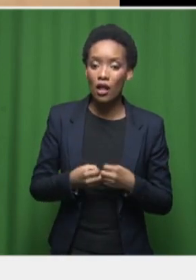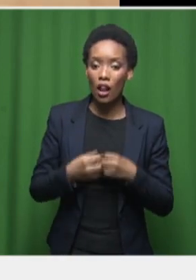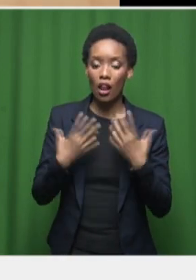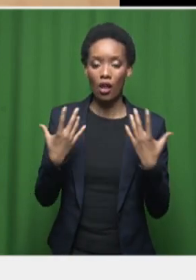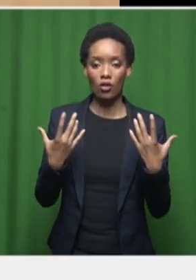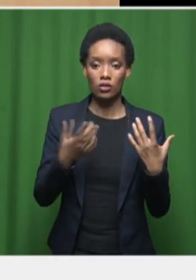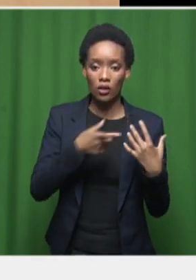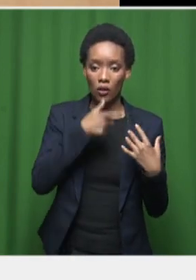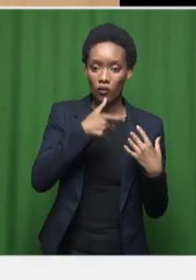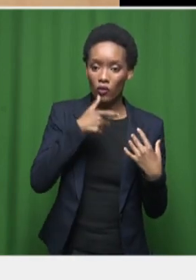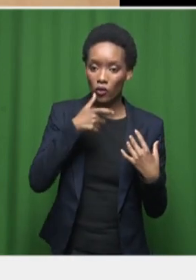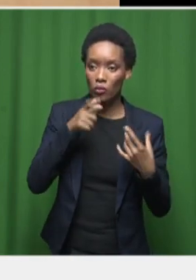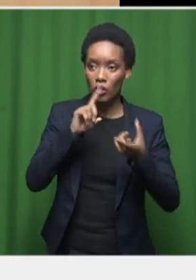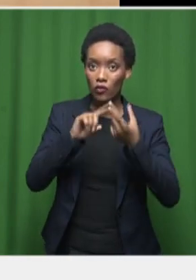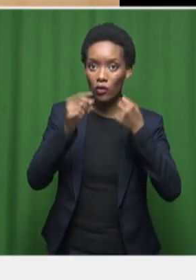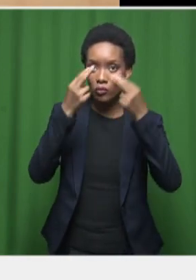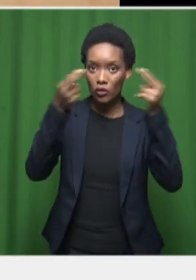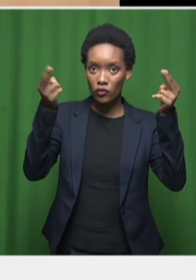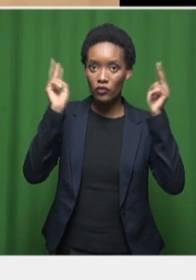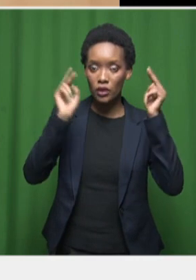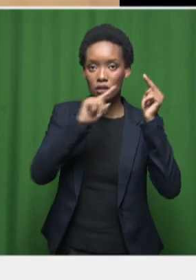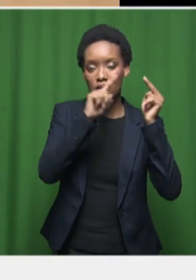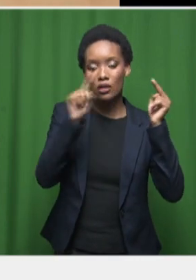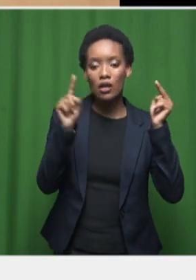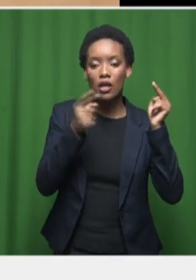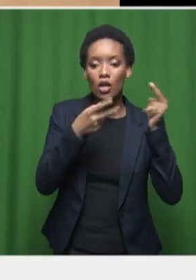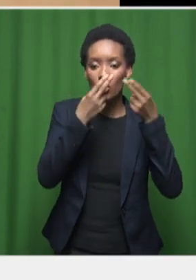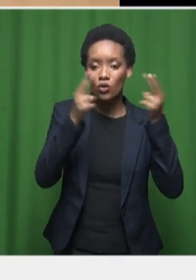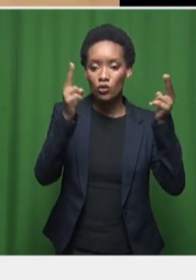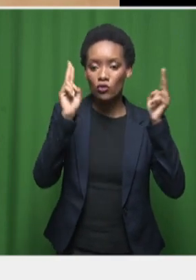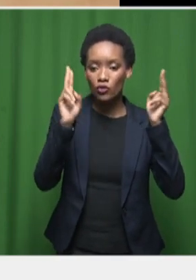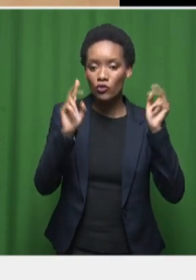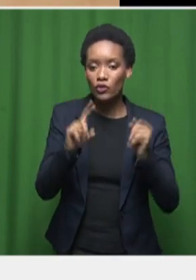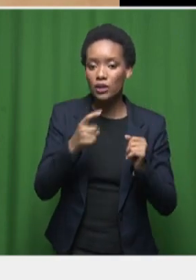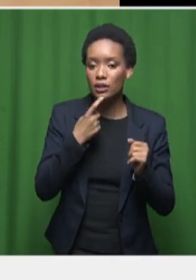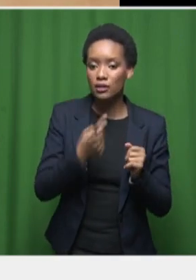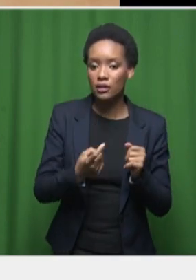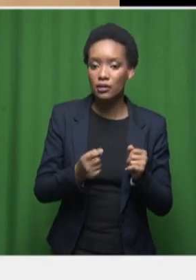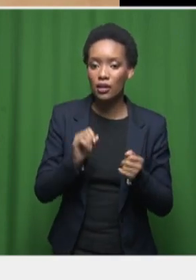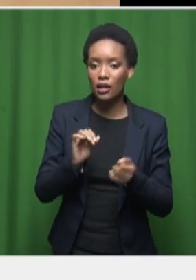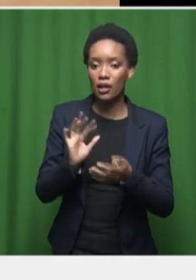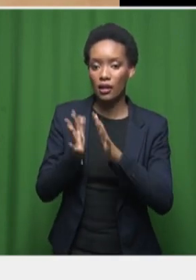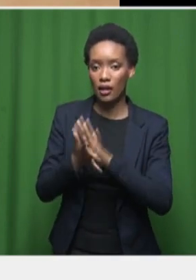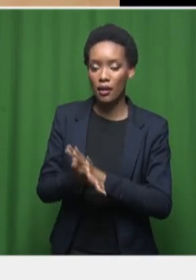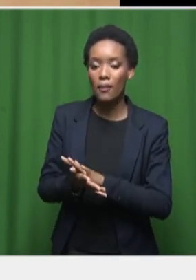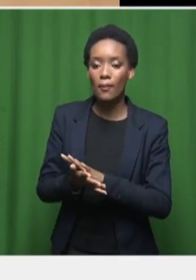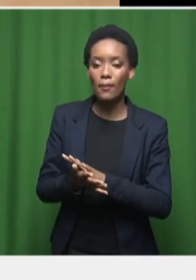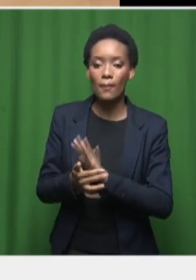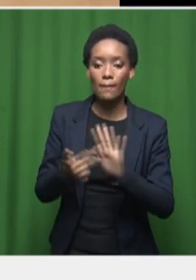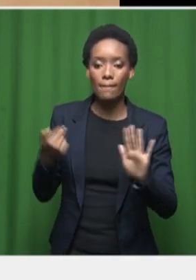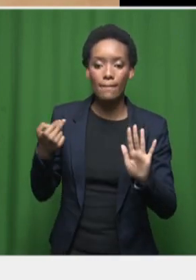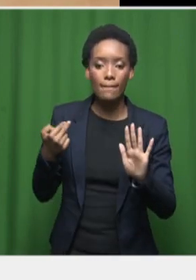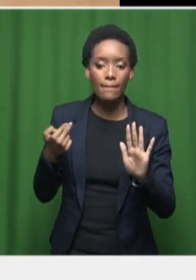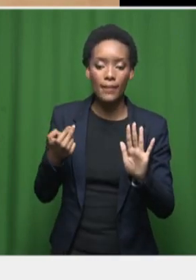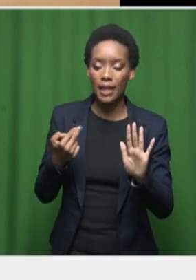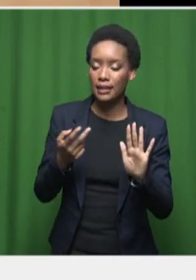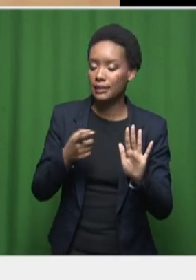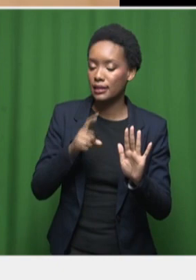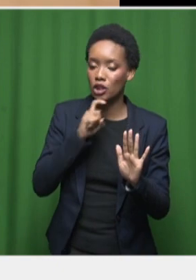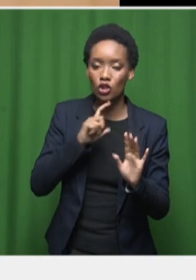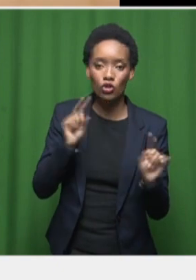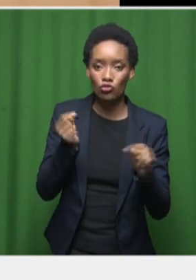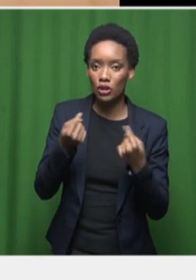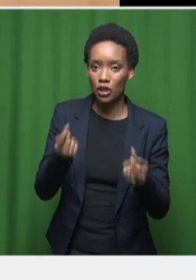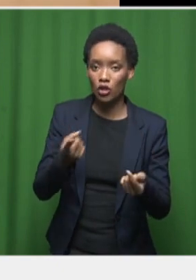from universities abroad where they had indicated that they banned ChatGPT from students using it on